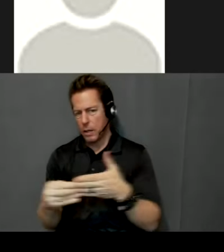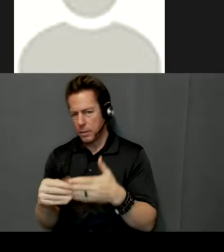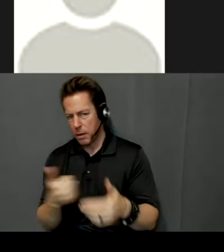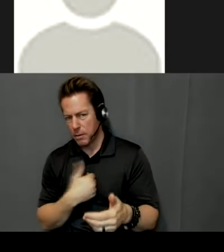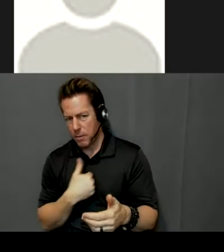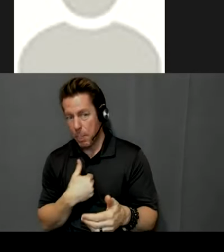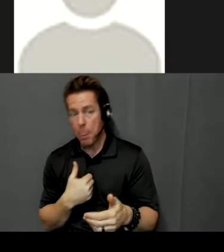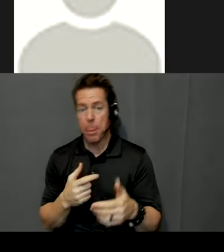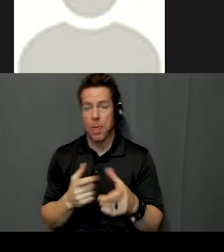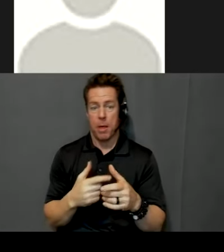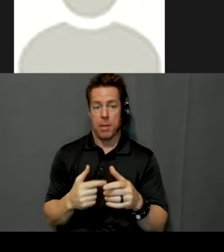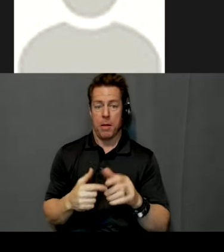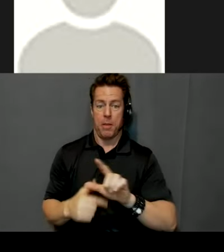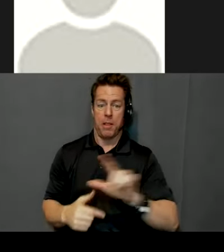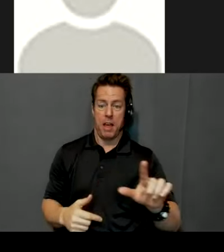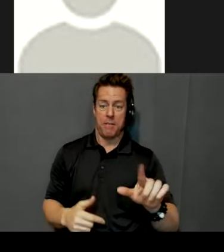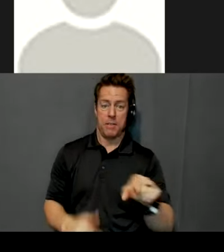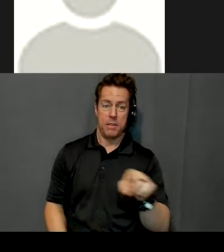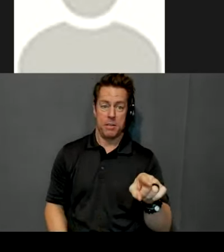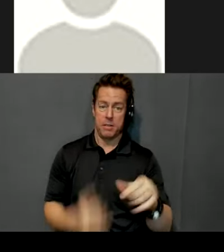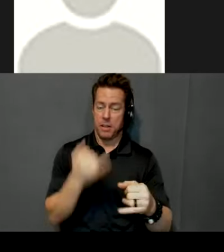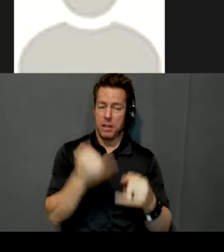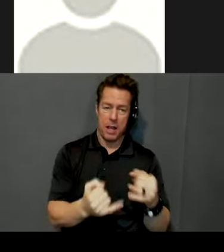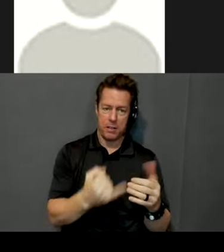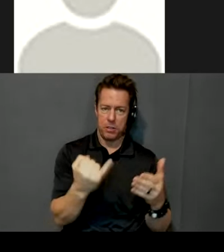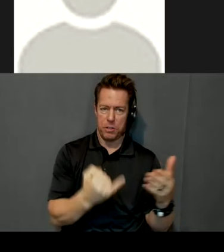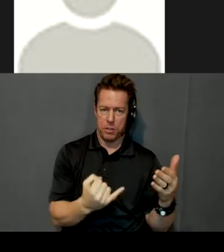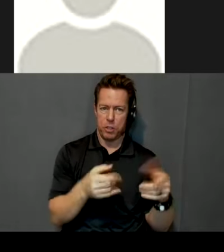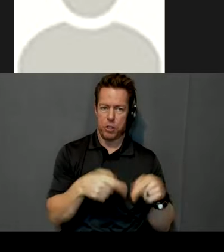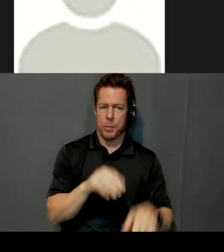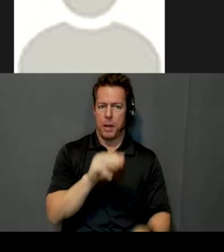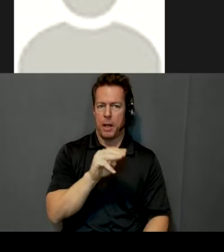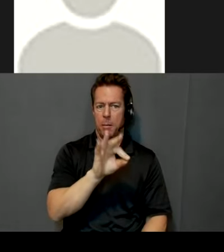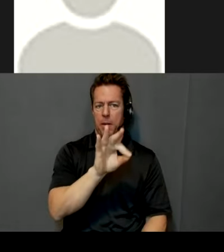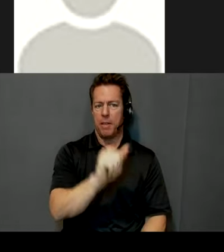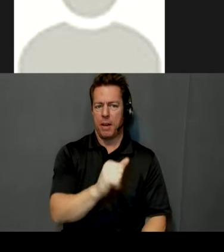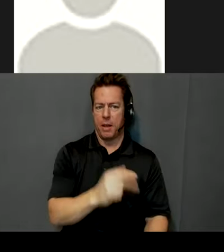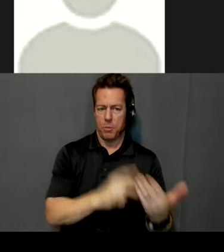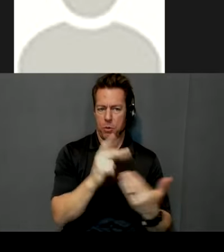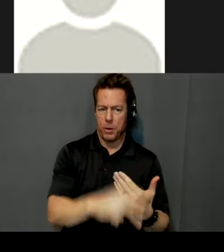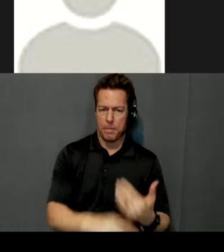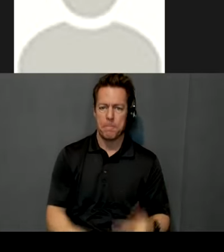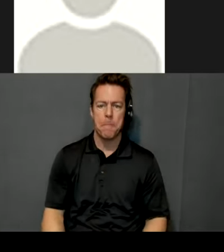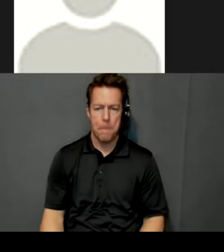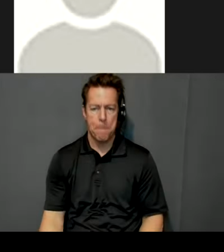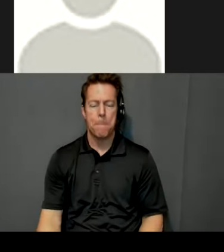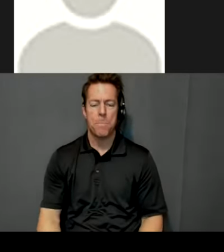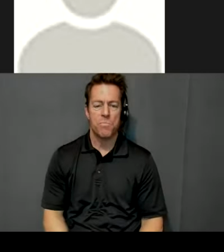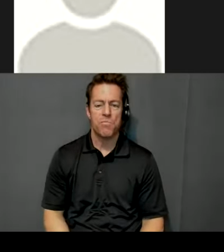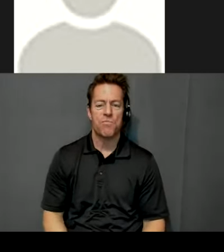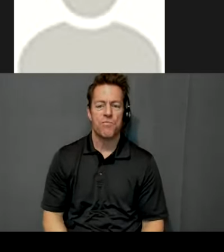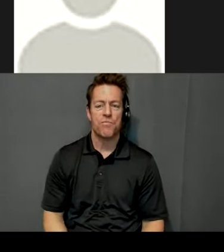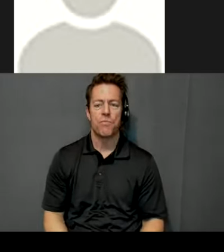Mend, which is on the left, is one of the last pieces I made during my MFA program. And it was at a